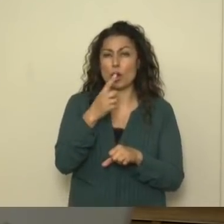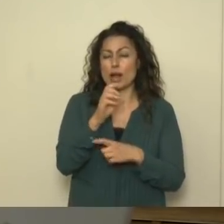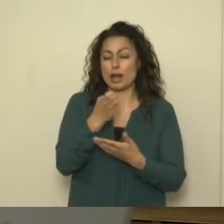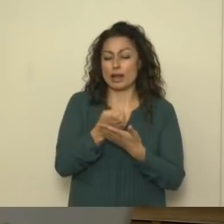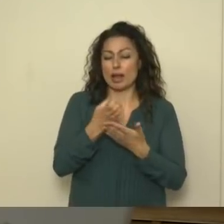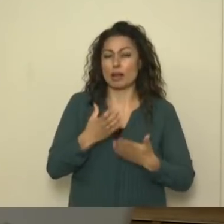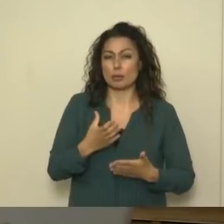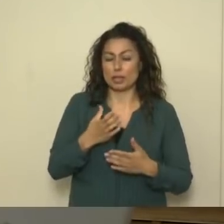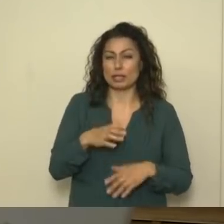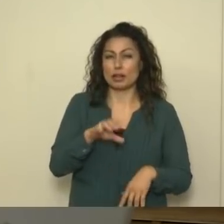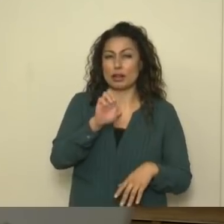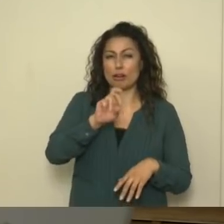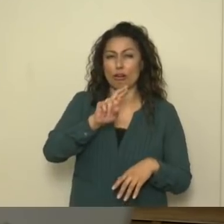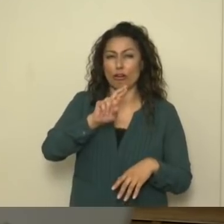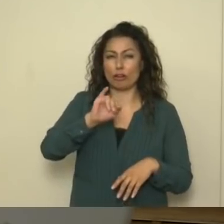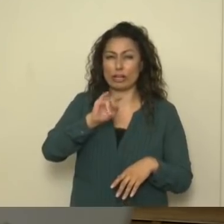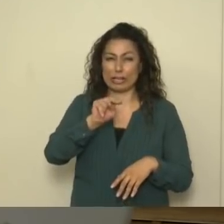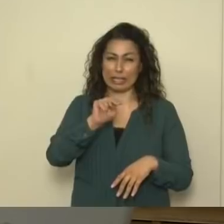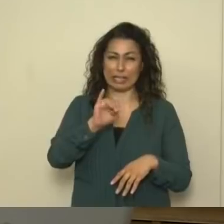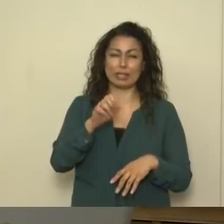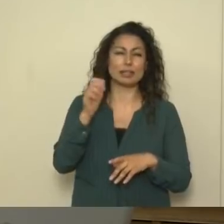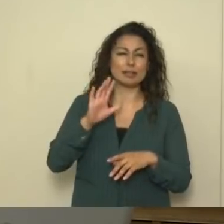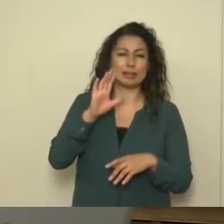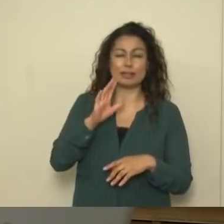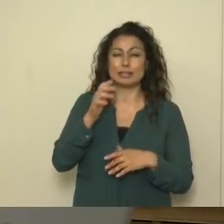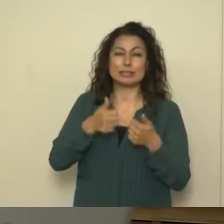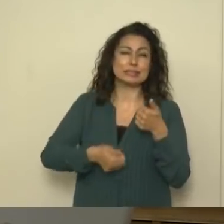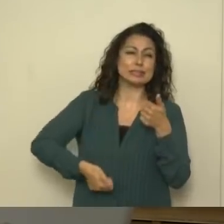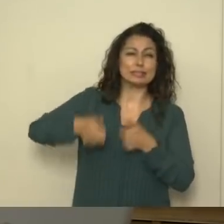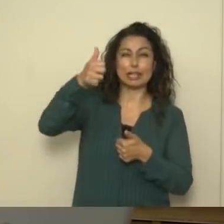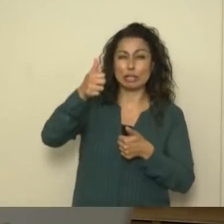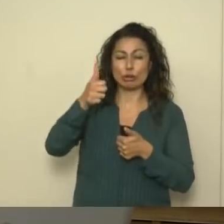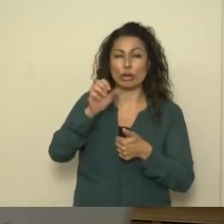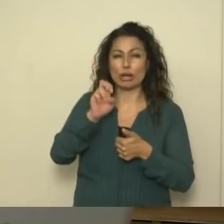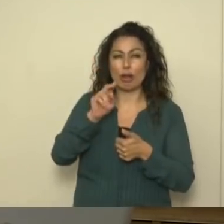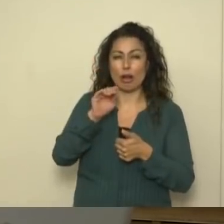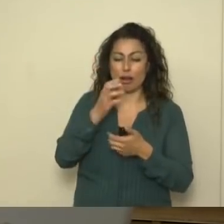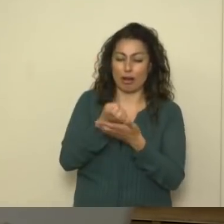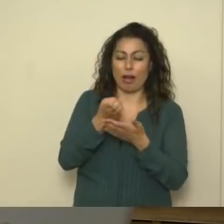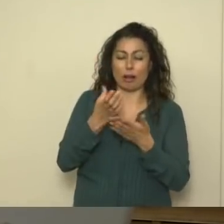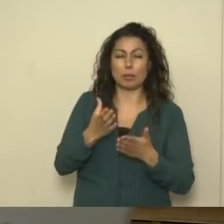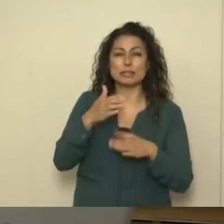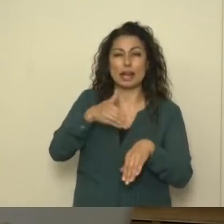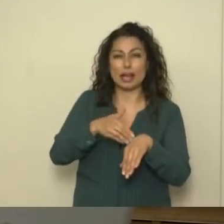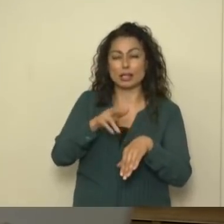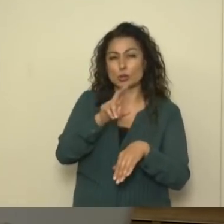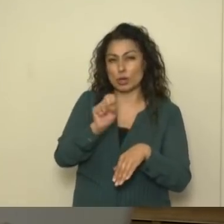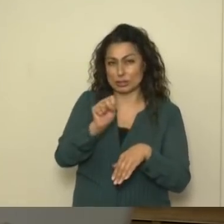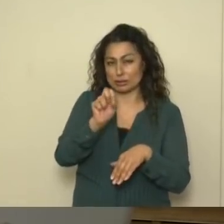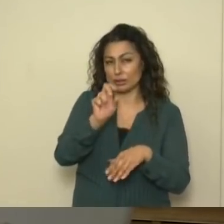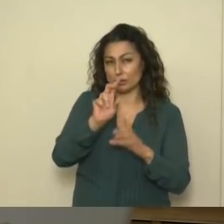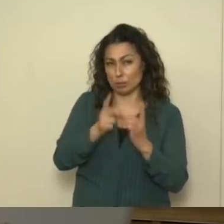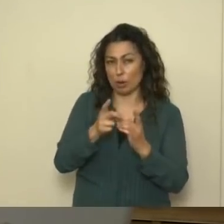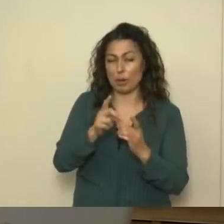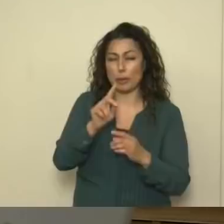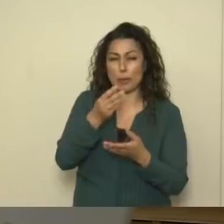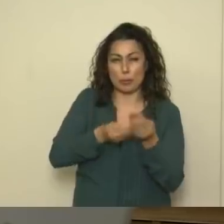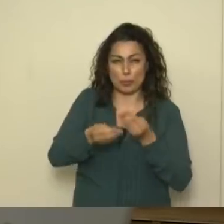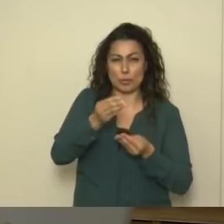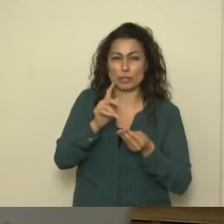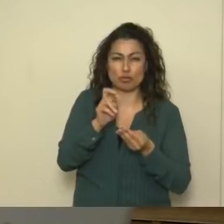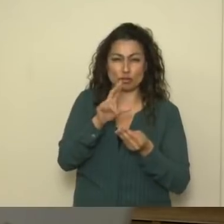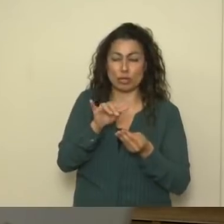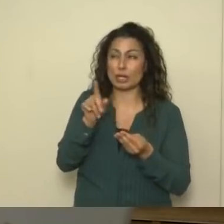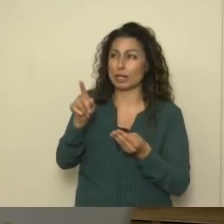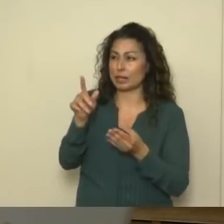guy named Ernie Tedeschi. He actually used to be the senior economist at the U.S. Department of the Treasury. And he actually took all the